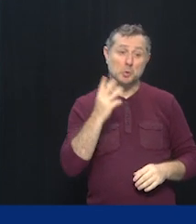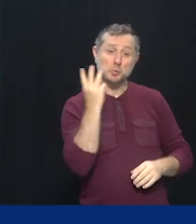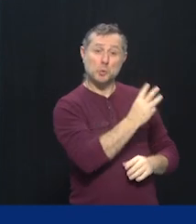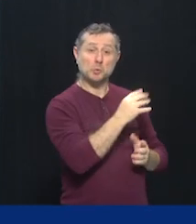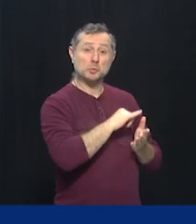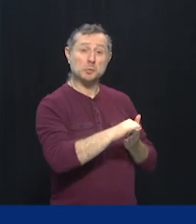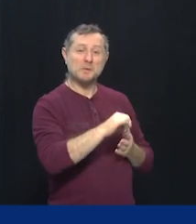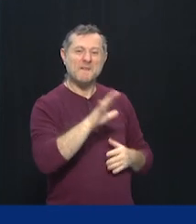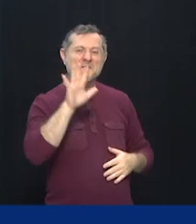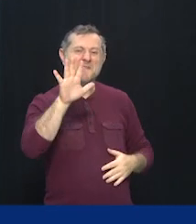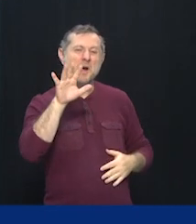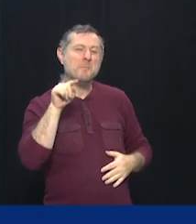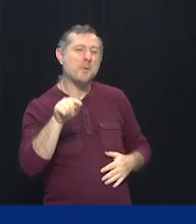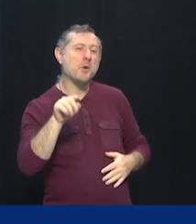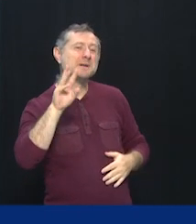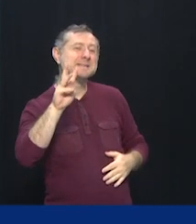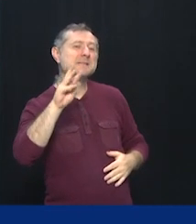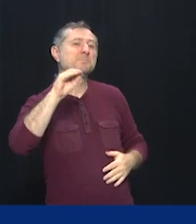5.6%.